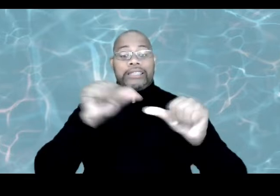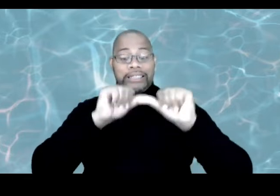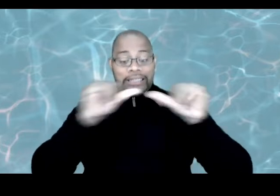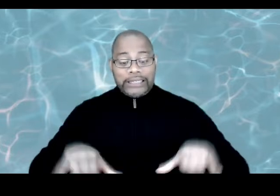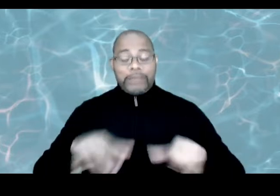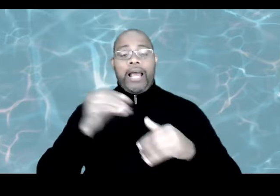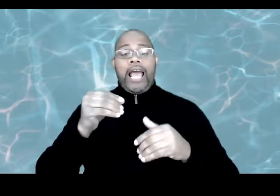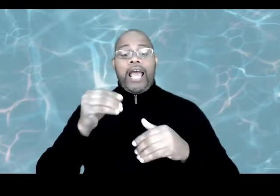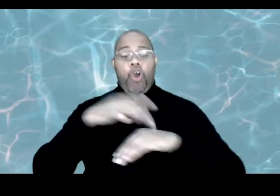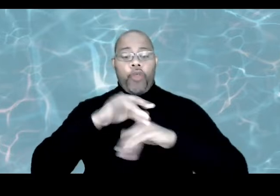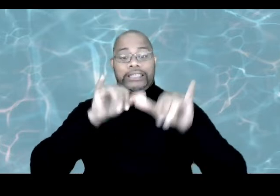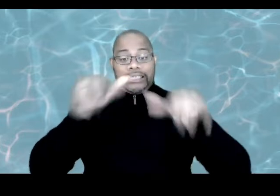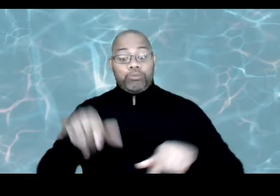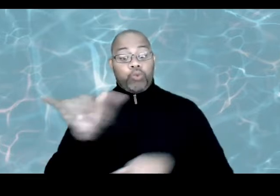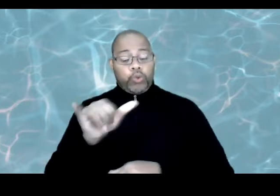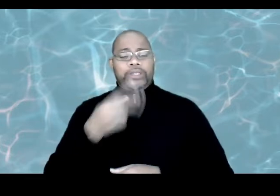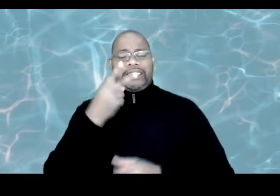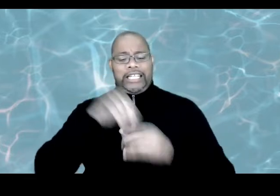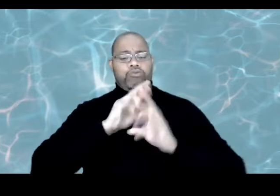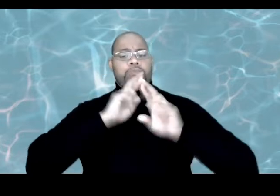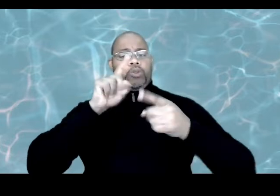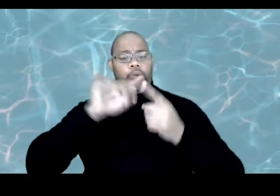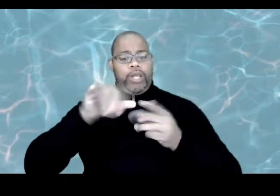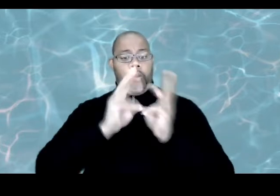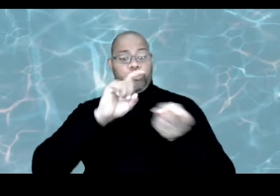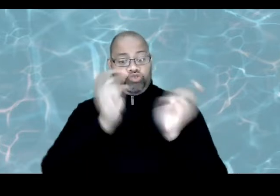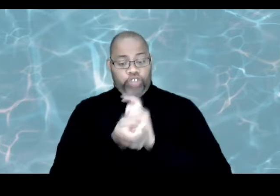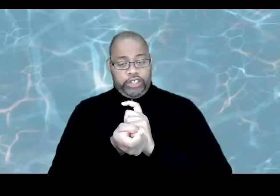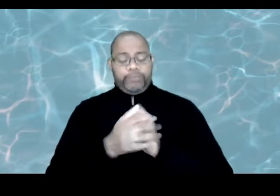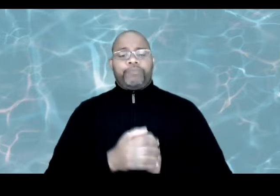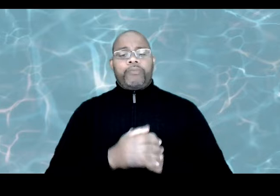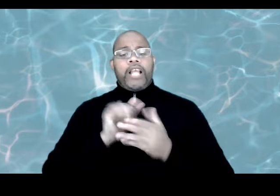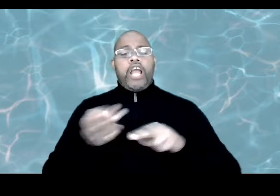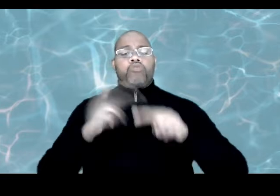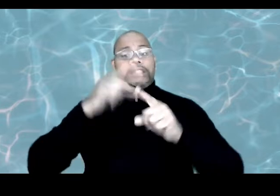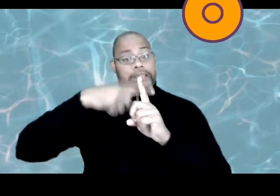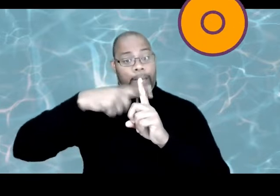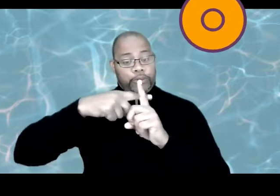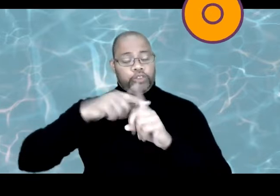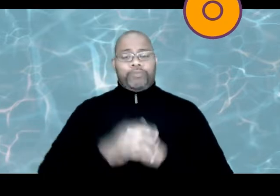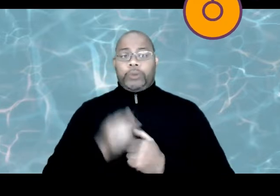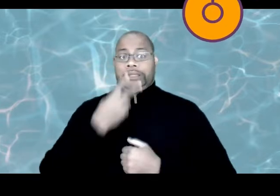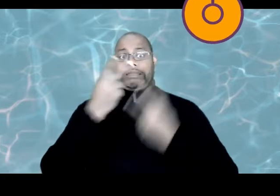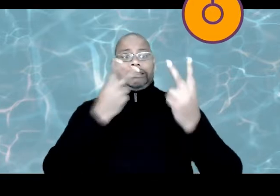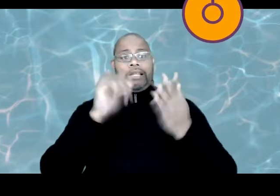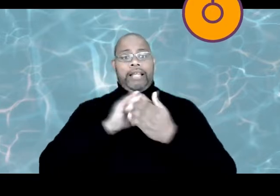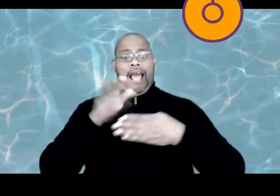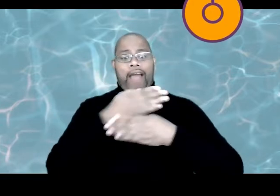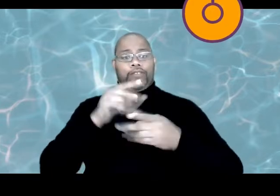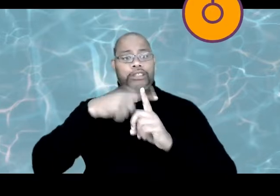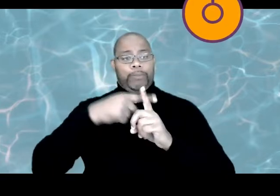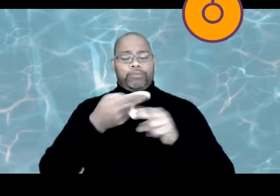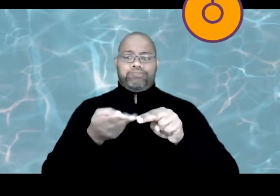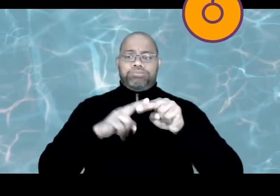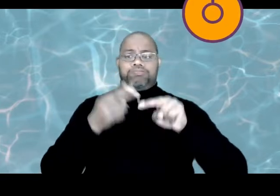marine systems and our terrestrial systems alike have seen in response to climate change are increasing temperatures. So we're seeing that